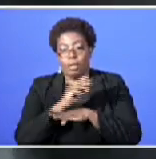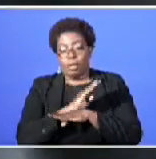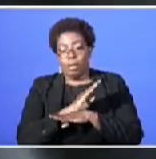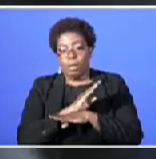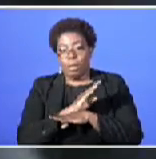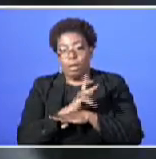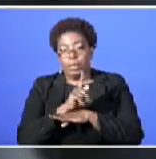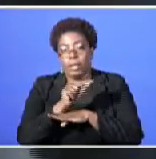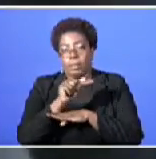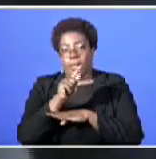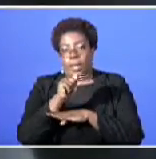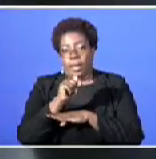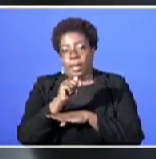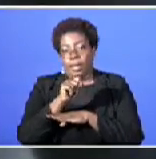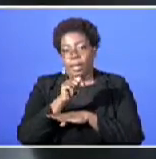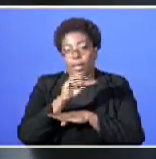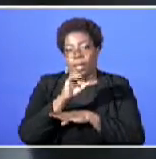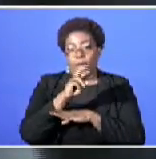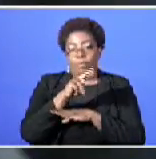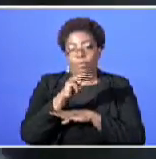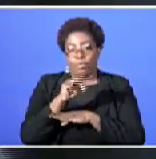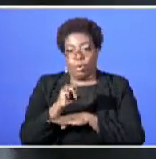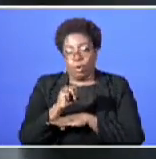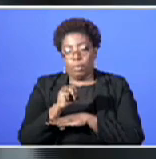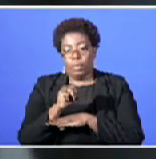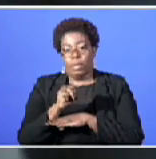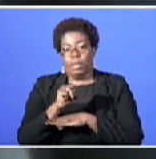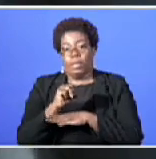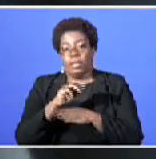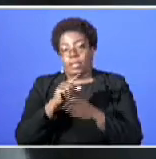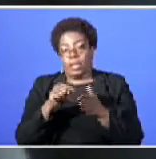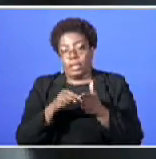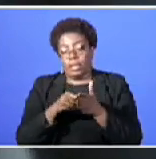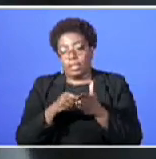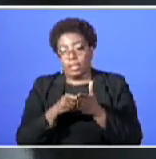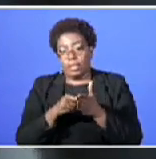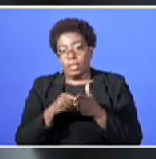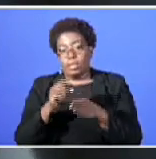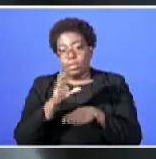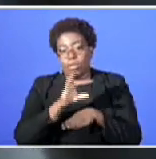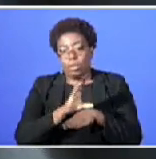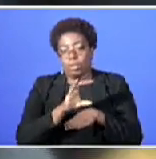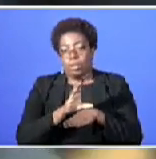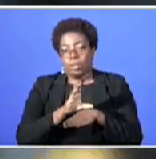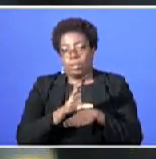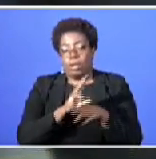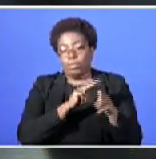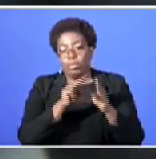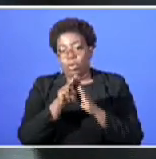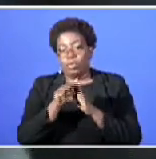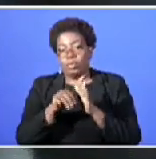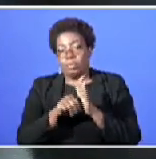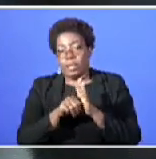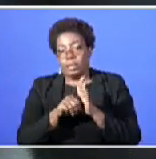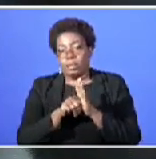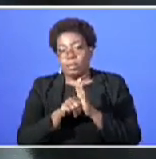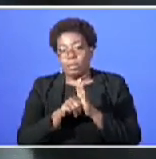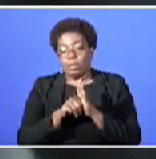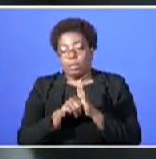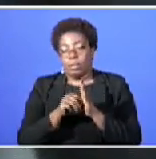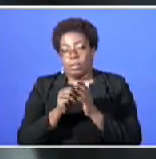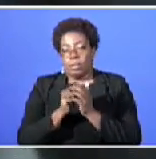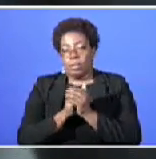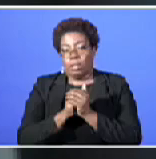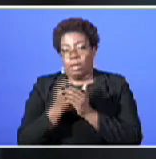of users and merchants, and in this case, churches, and facilitates the movement of cashless